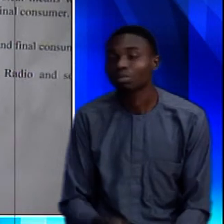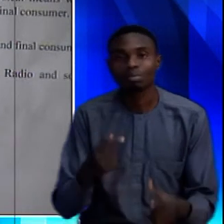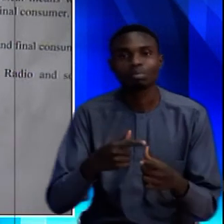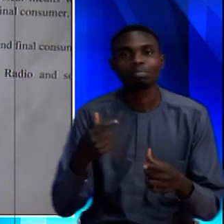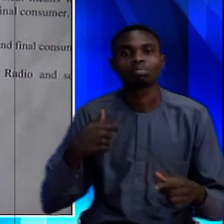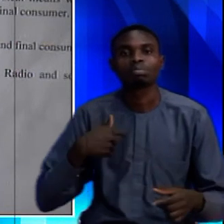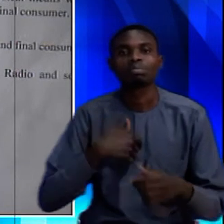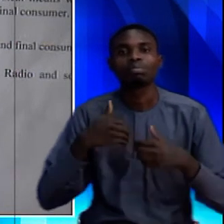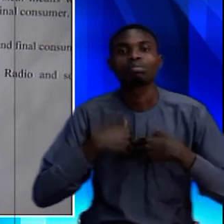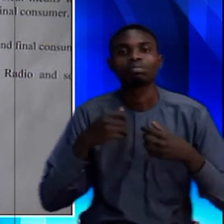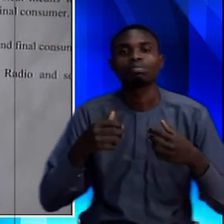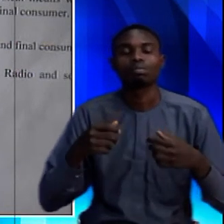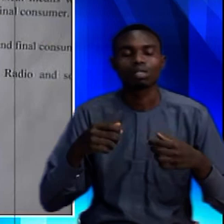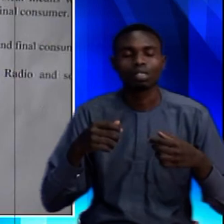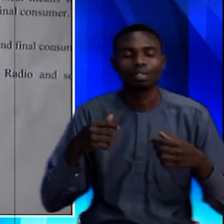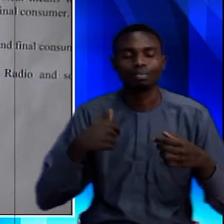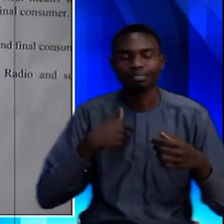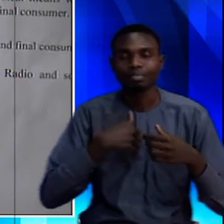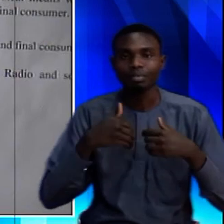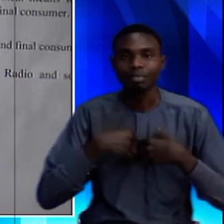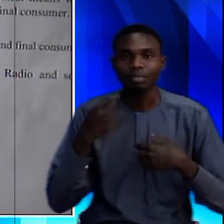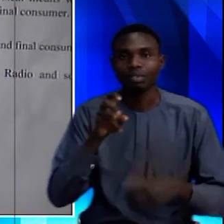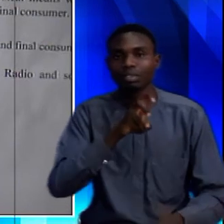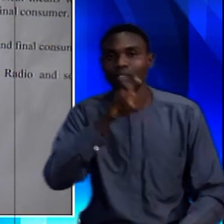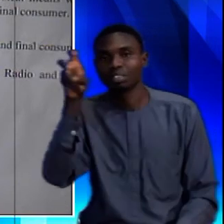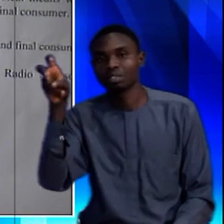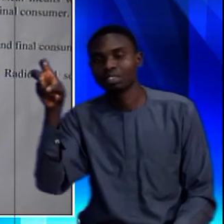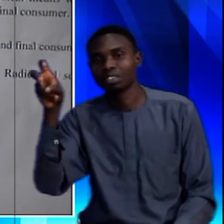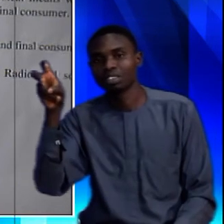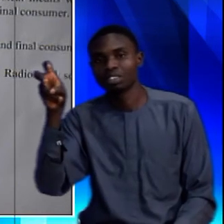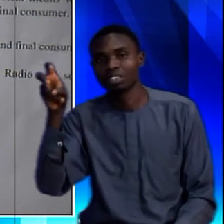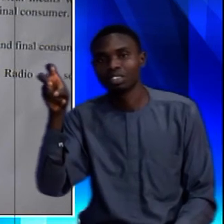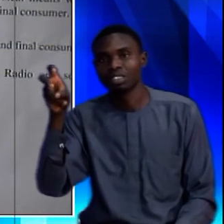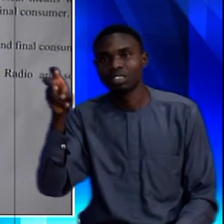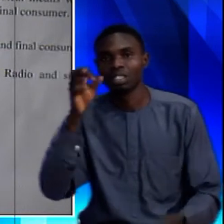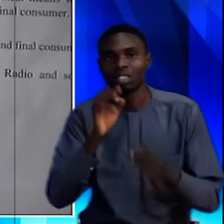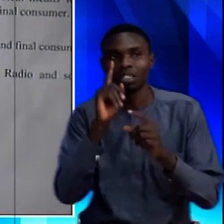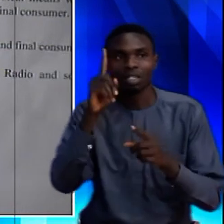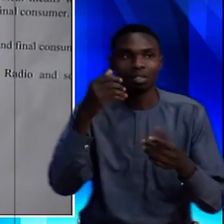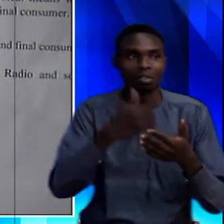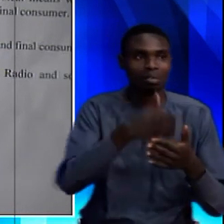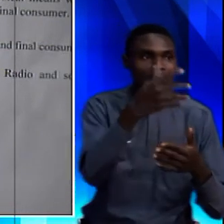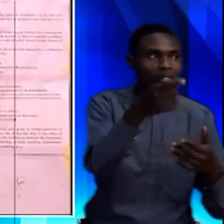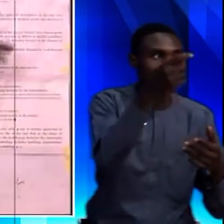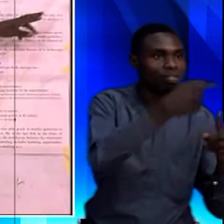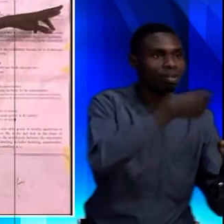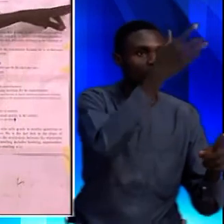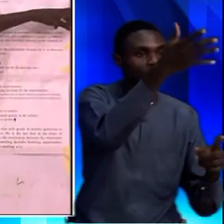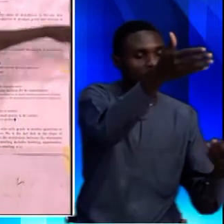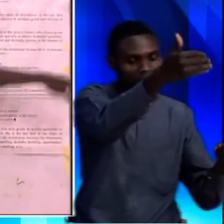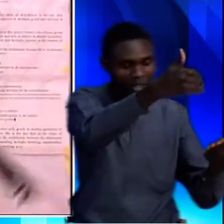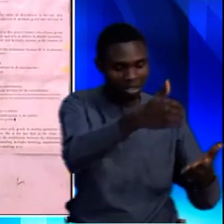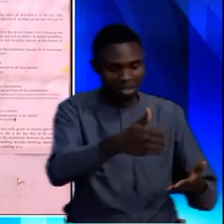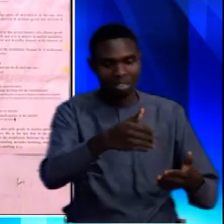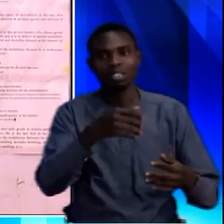will happen here. A wholesaler is not going to just say, okay, I buy, just shake it. How does the goods get to him? Definitely he has to apply what?